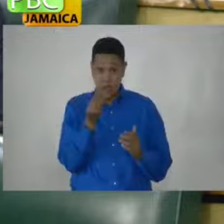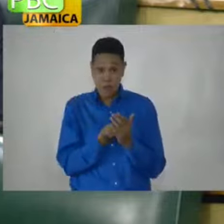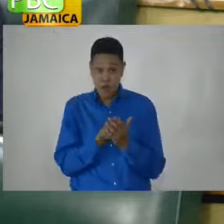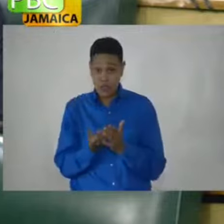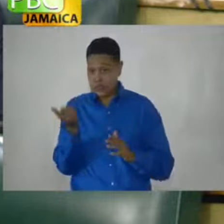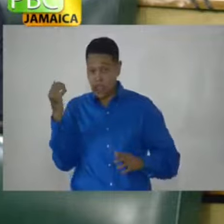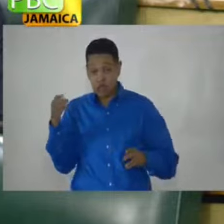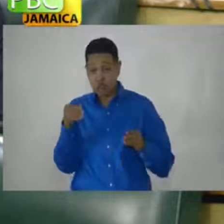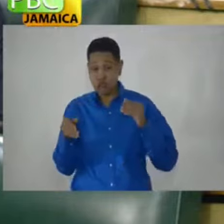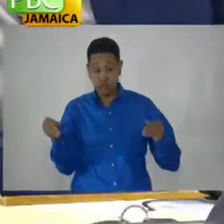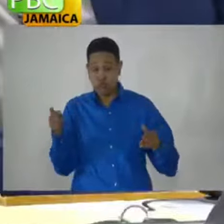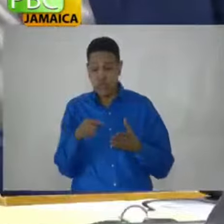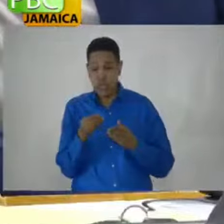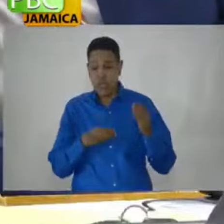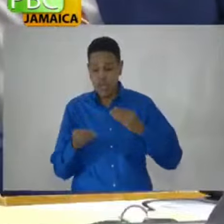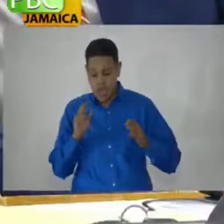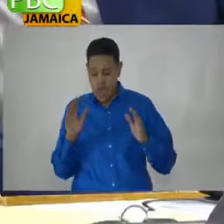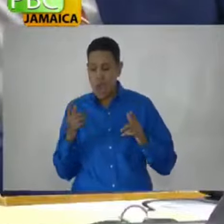of Jamaica?